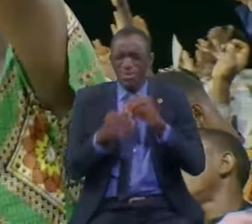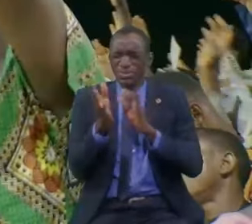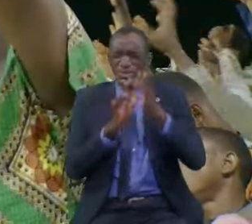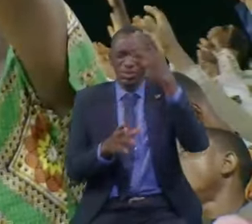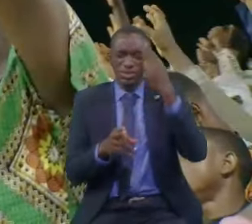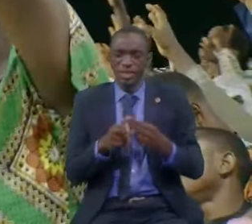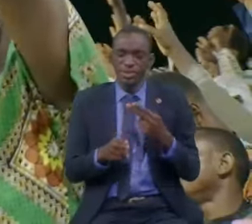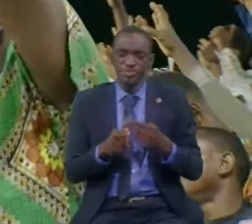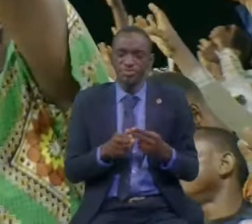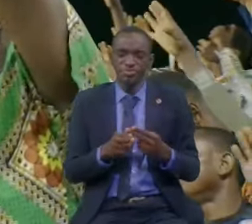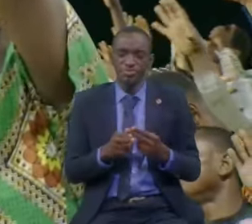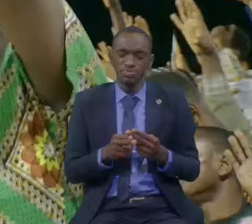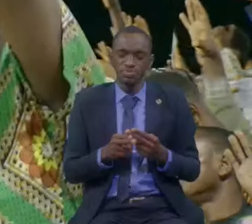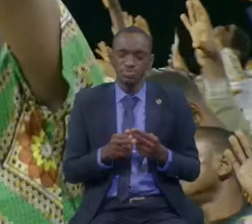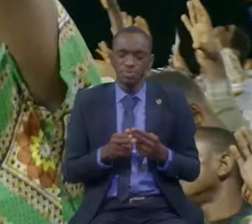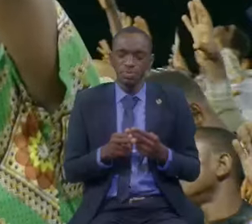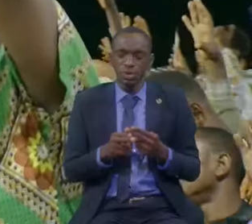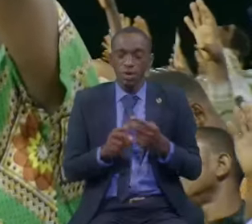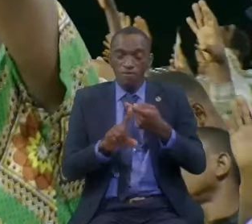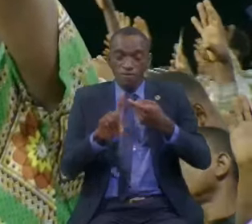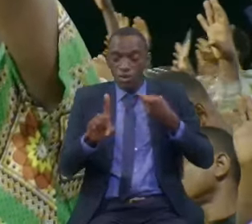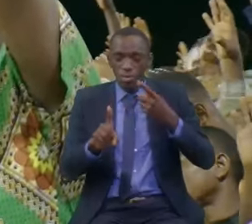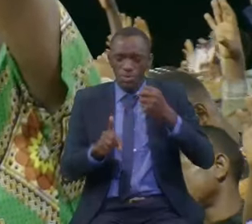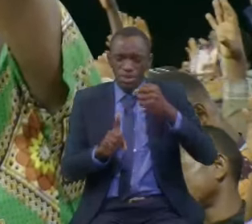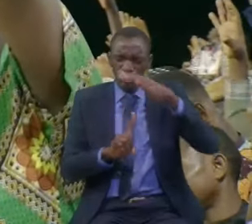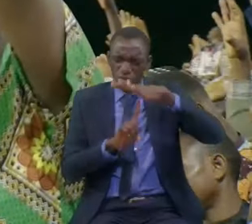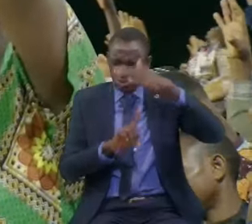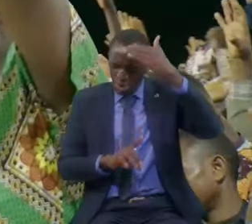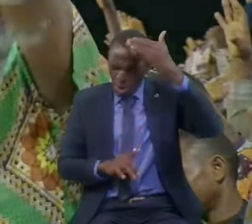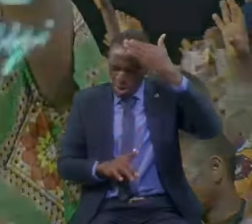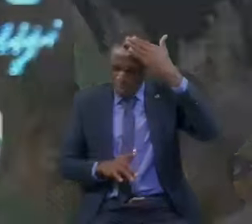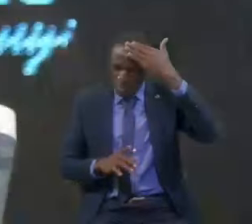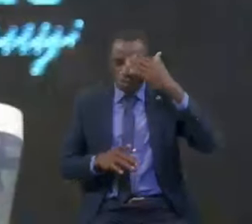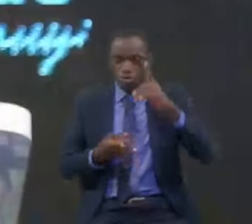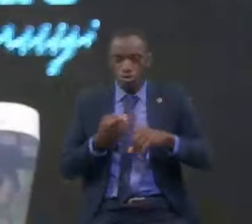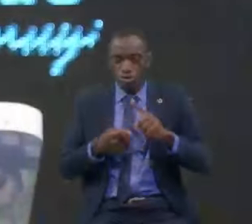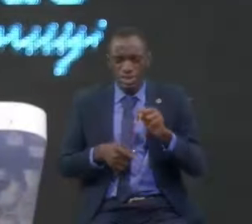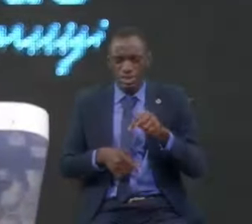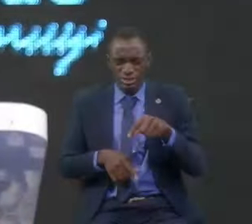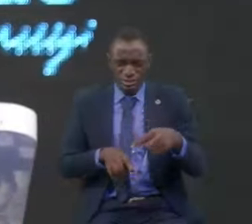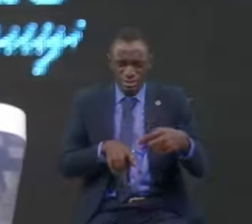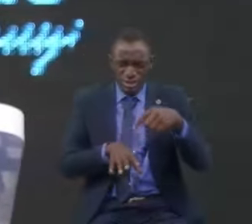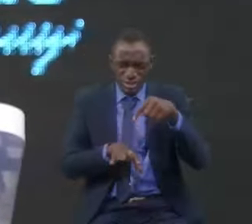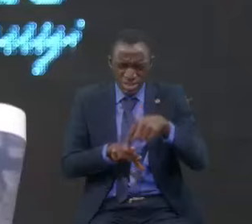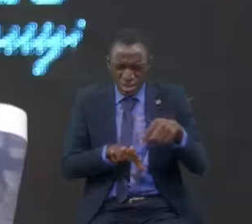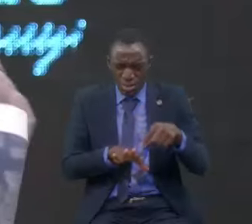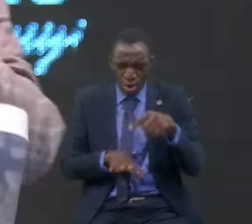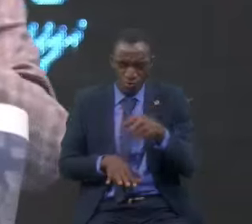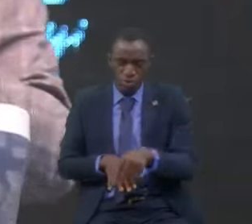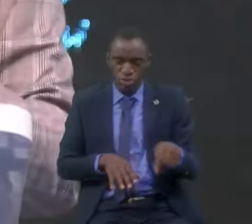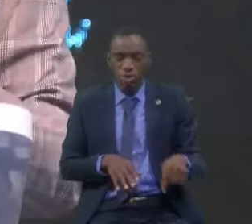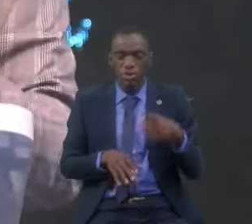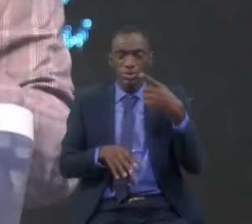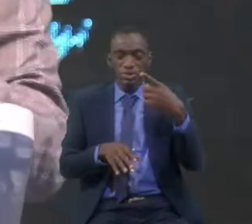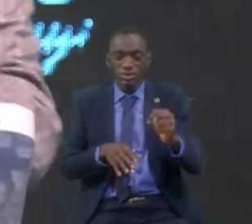name from the top of the head to the tip of the Tob the neck the